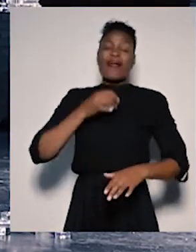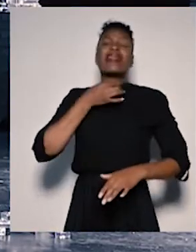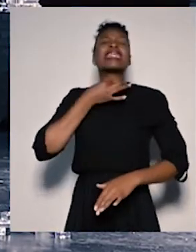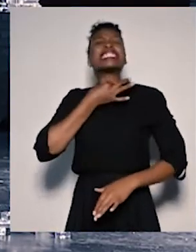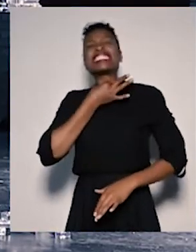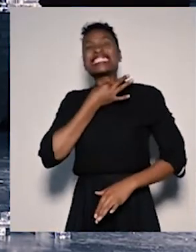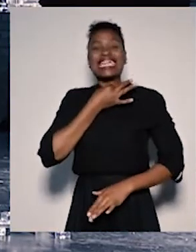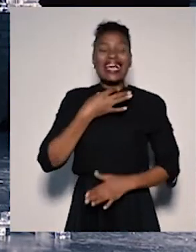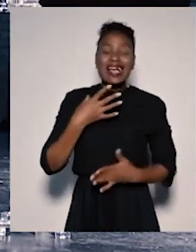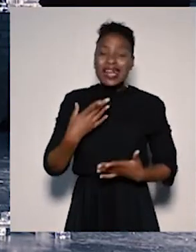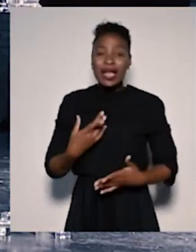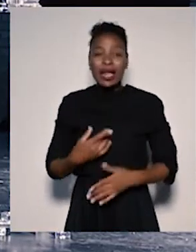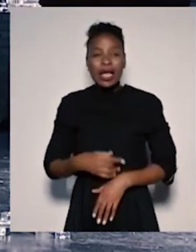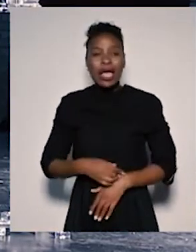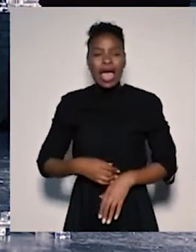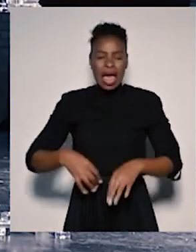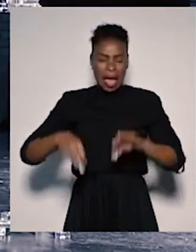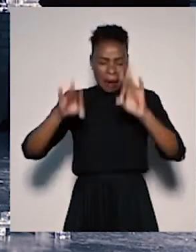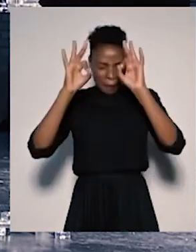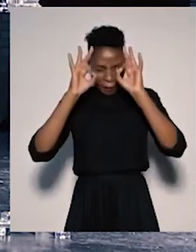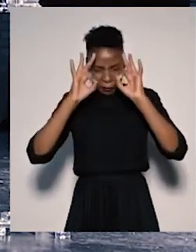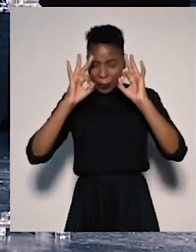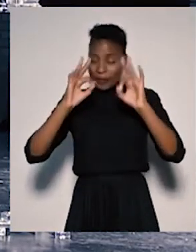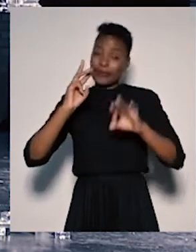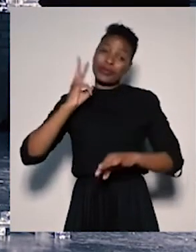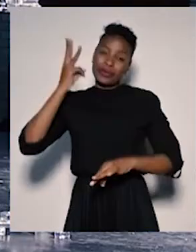You're moving into the imperfect will of God.